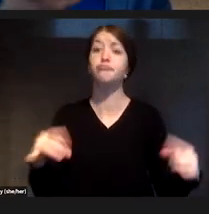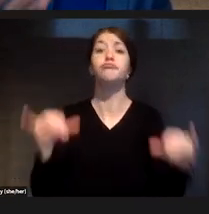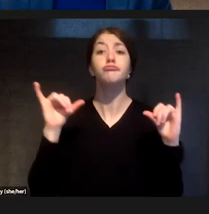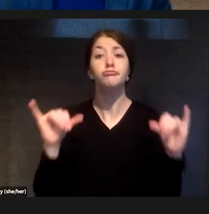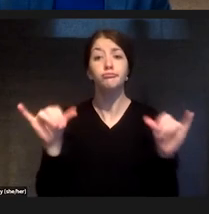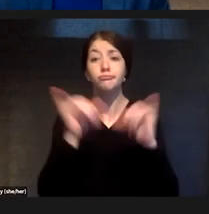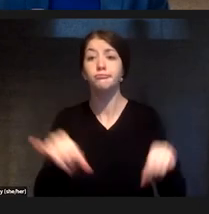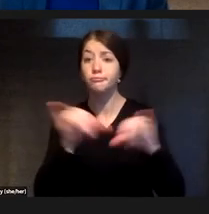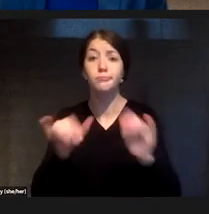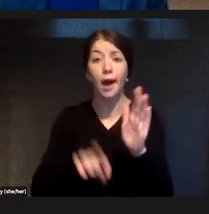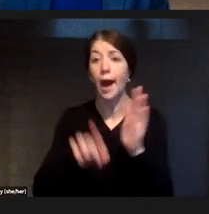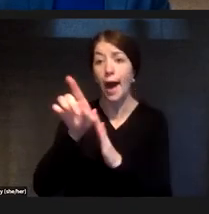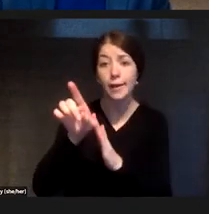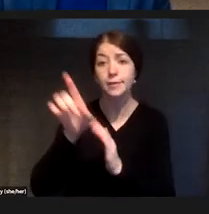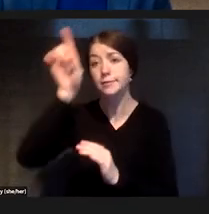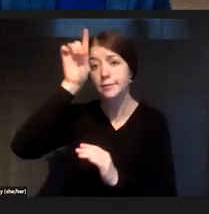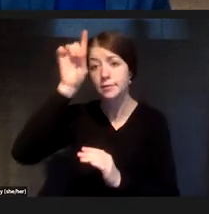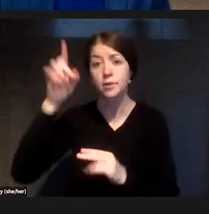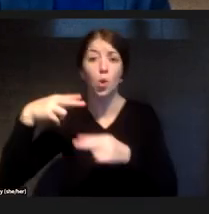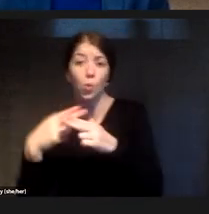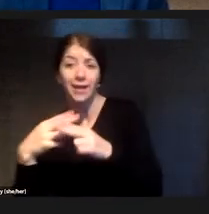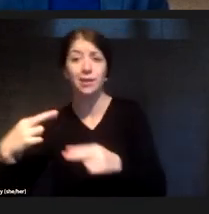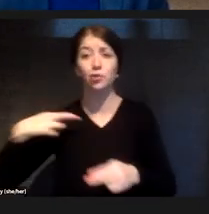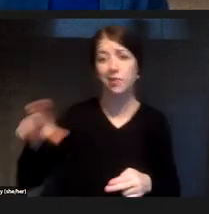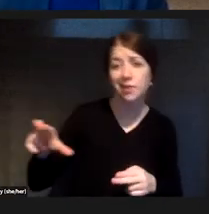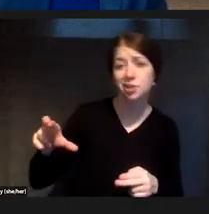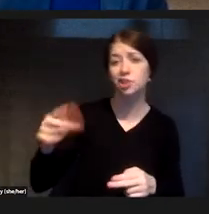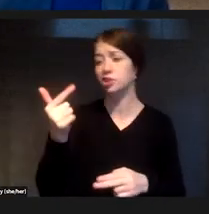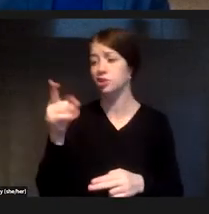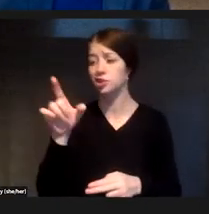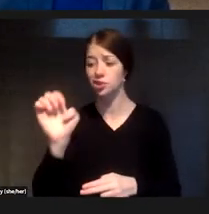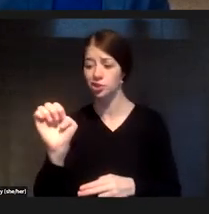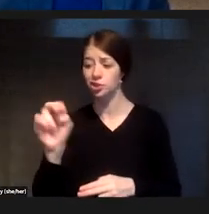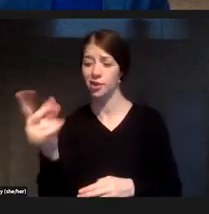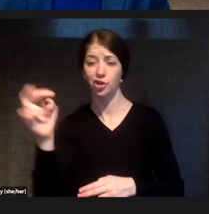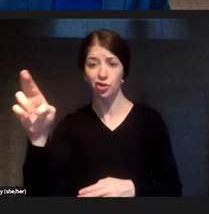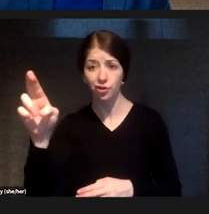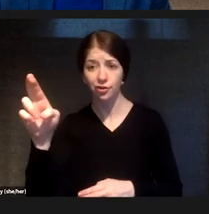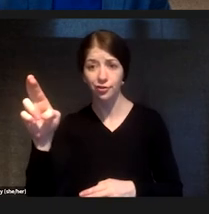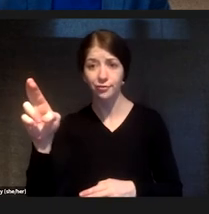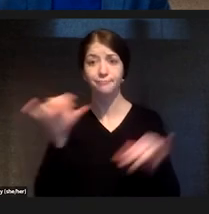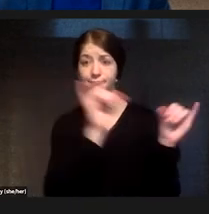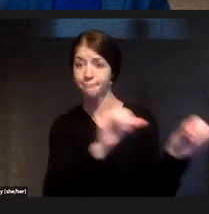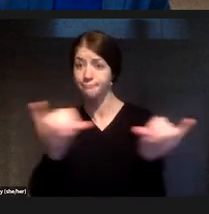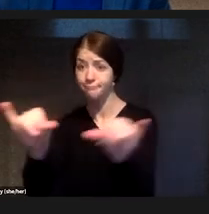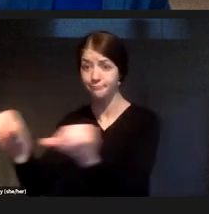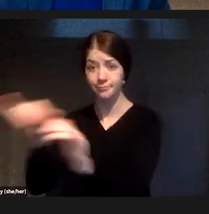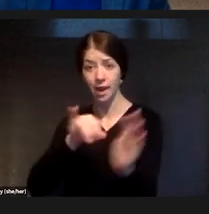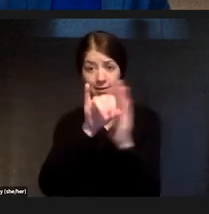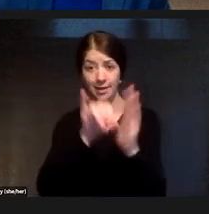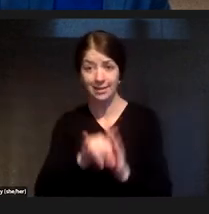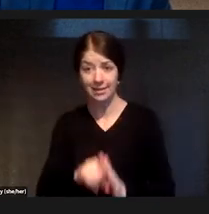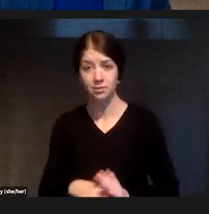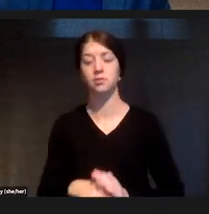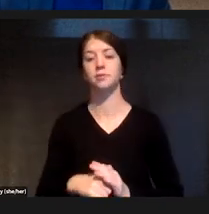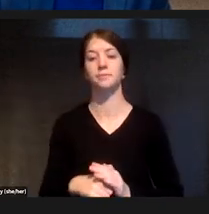a certain height or a certain weight or a certain religion or a certain gender, And the goal should be to recognize that a diverse